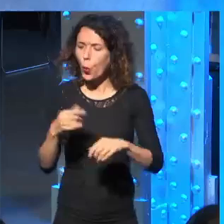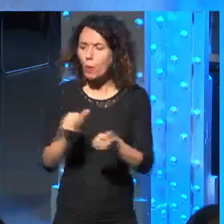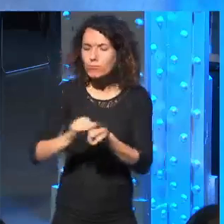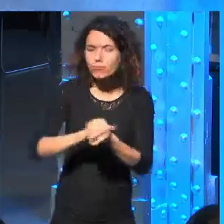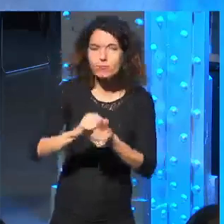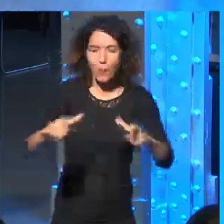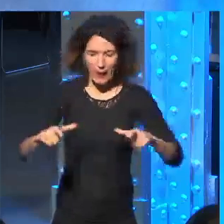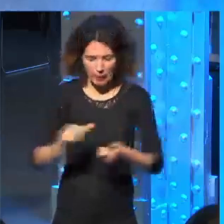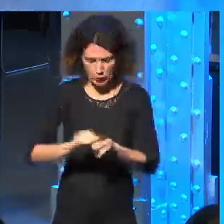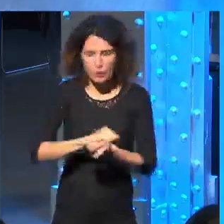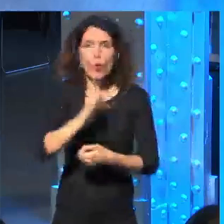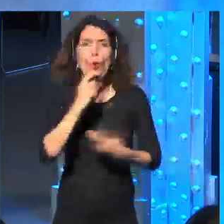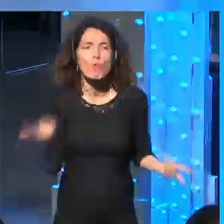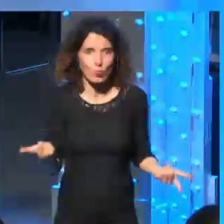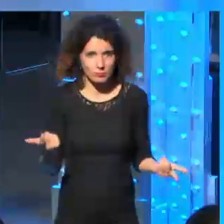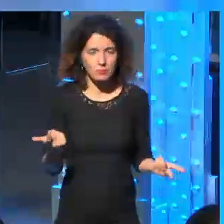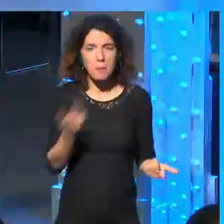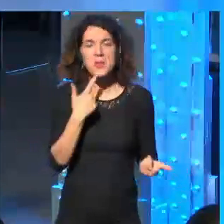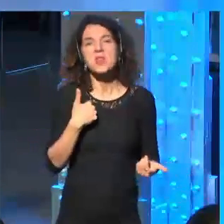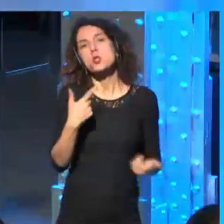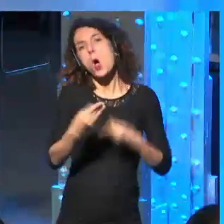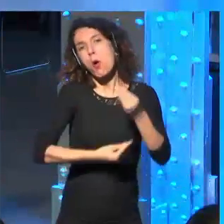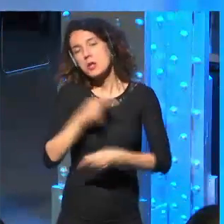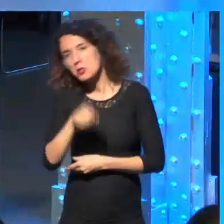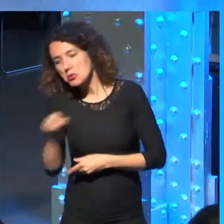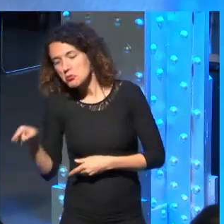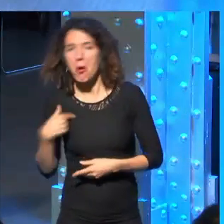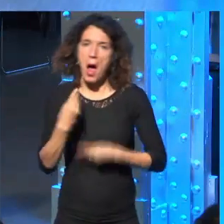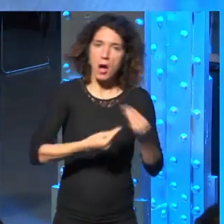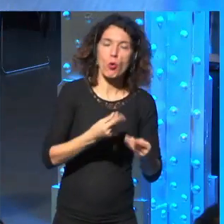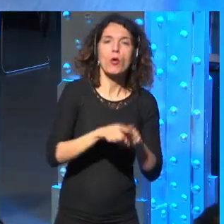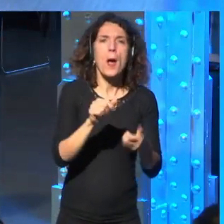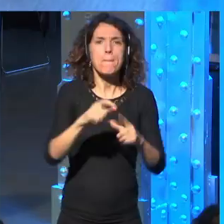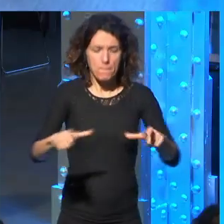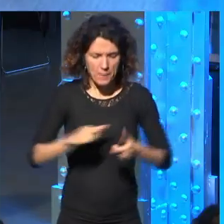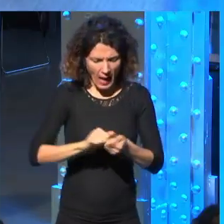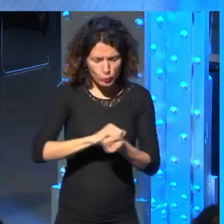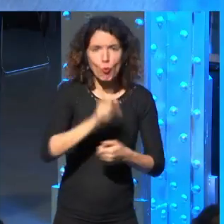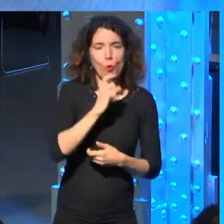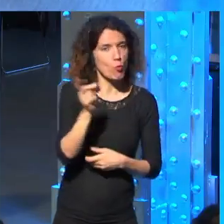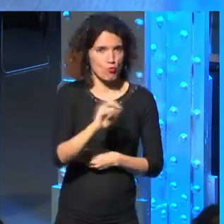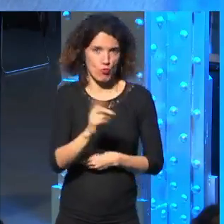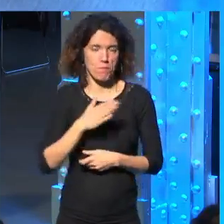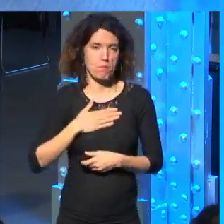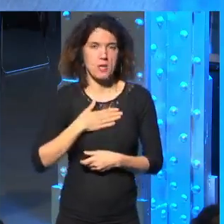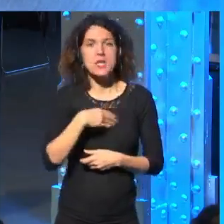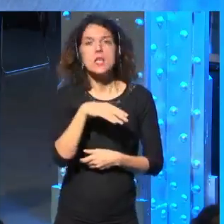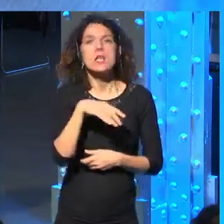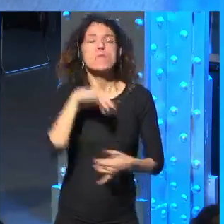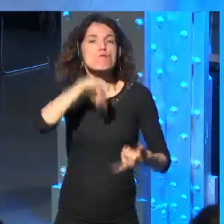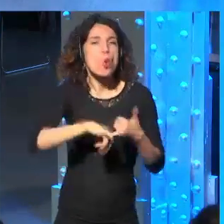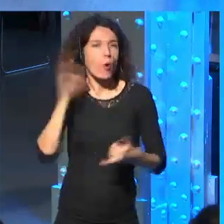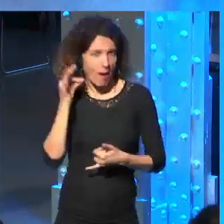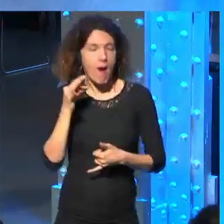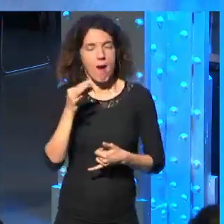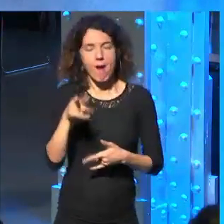tells me, I do this, I do that, and what about the dishes? Oh, he says, my wife washes the dishes. Actually, my